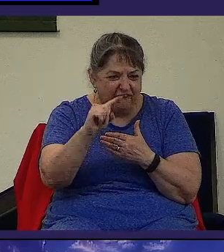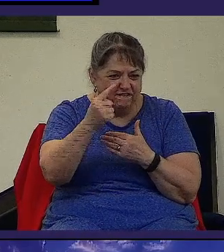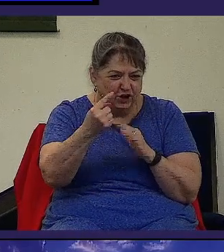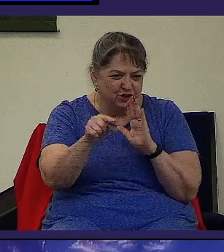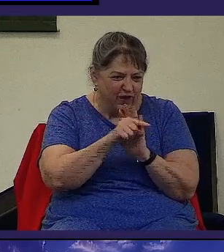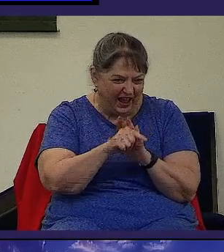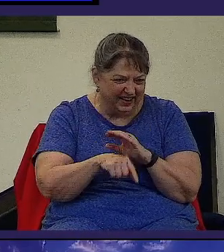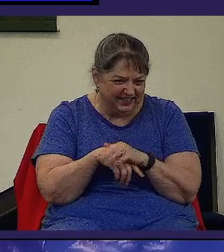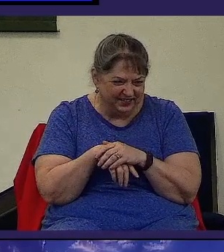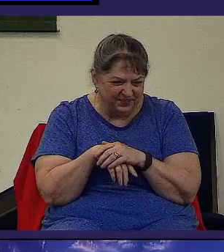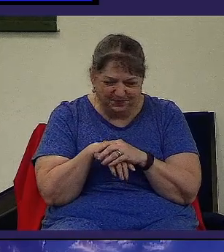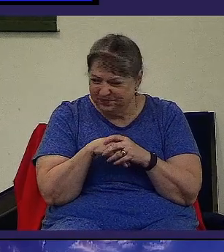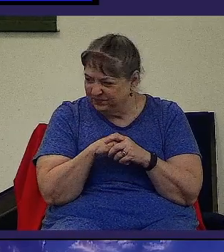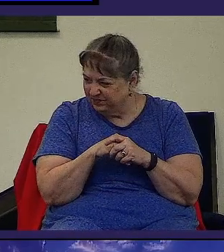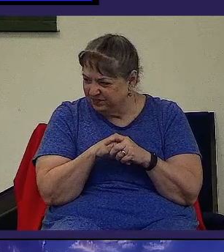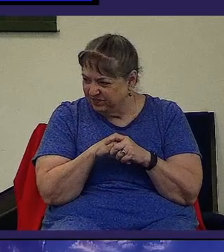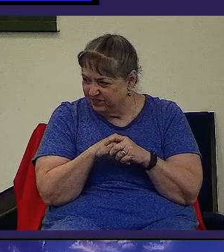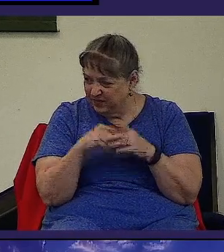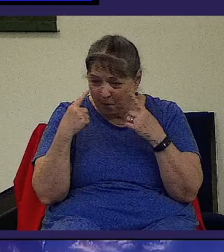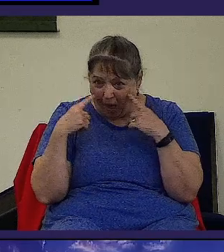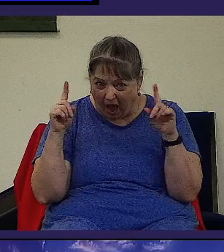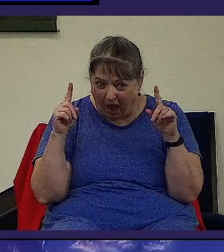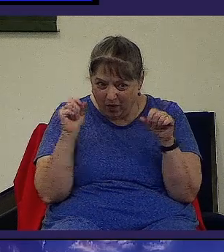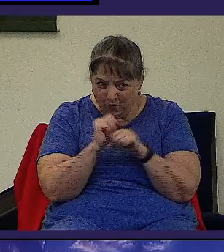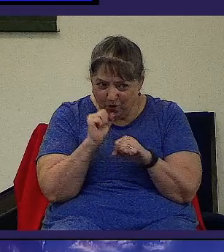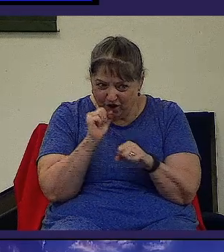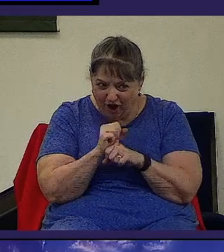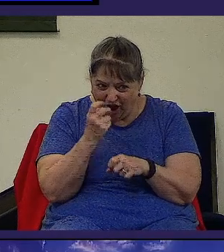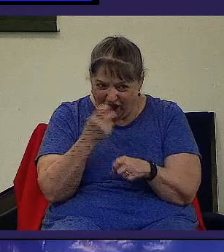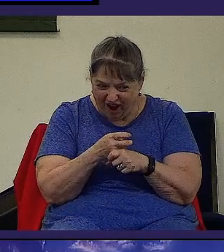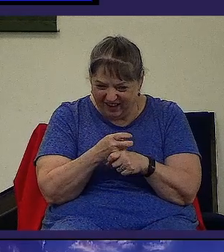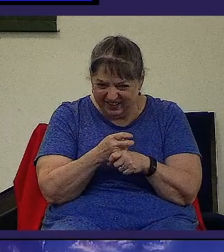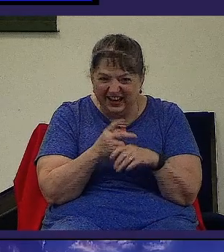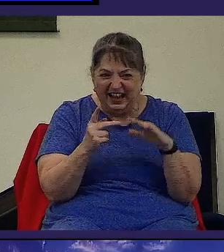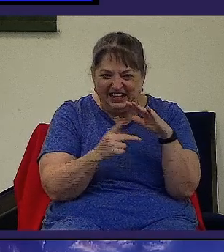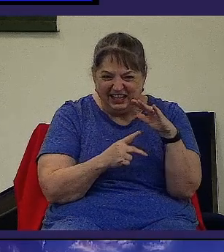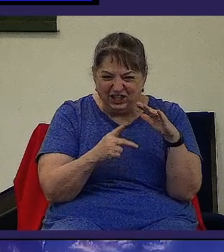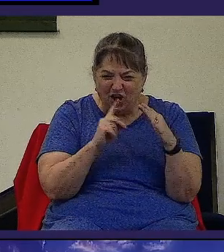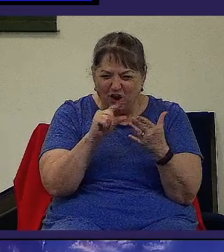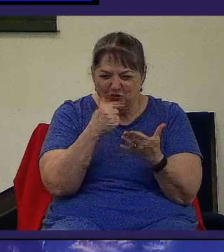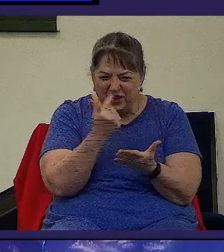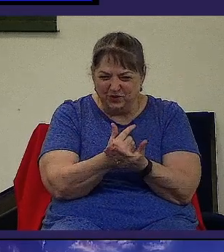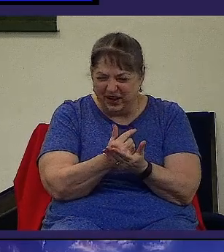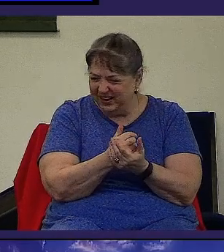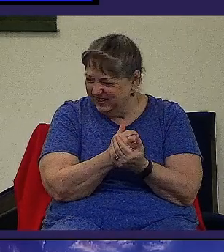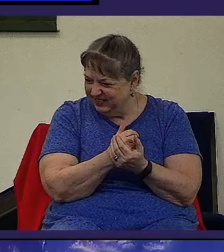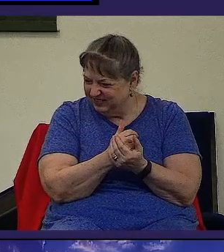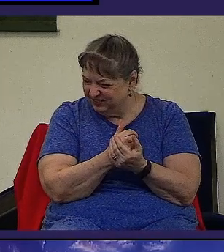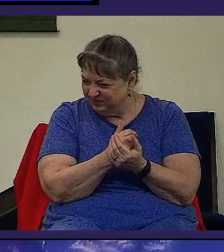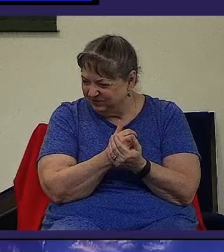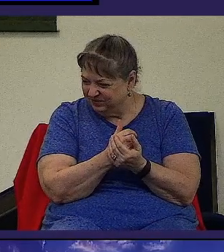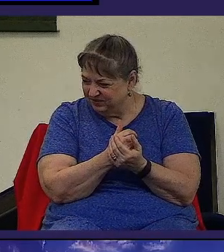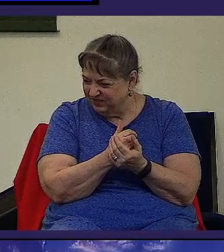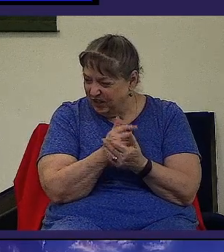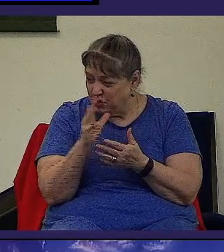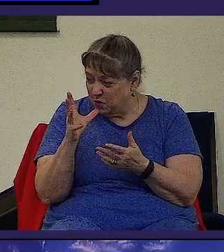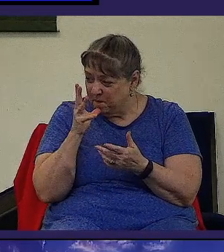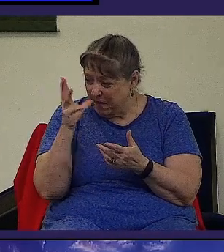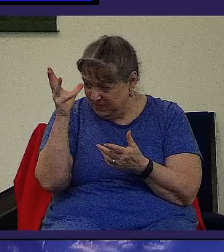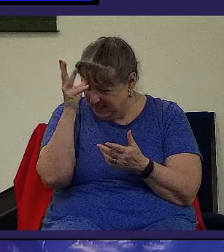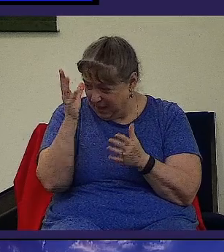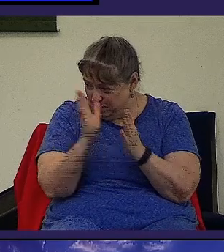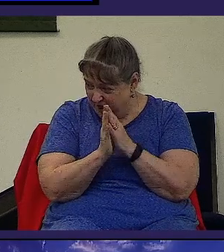you work very hard you made it happen you believe that you can do it i know your mom and dad prayed for you and today we are